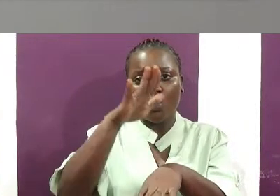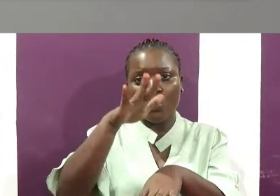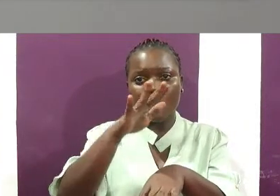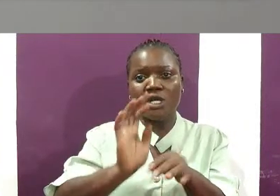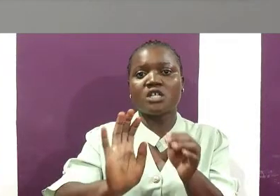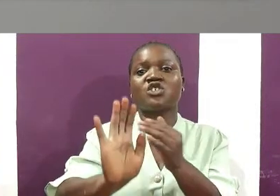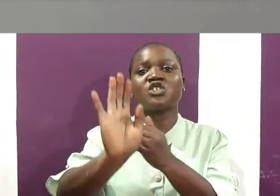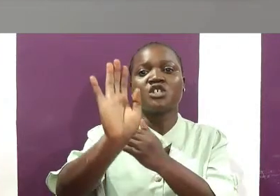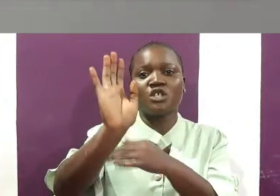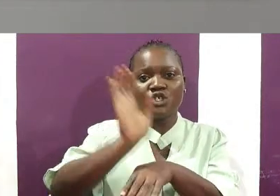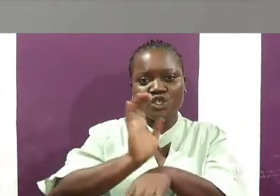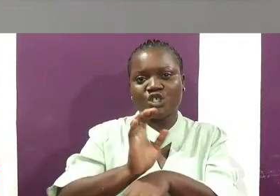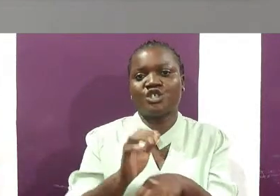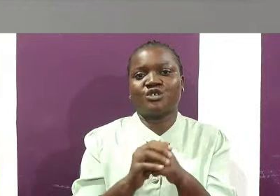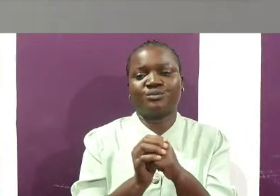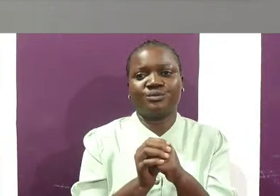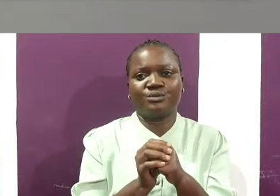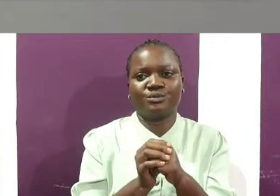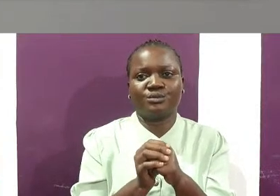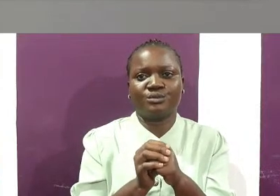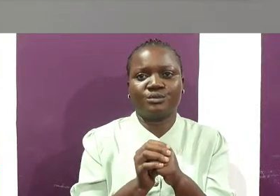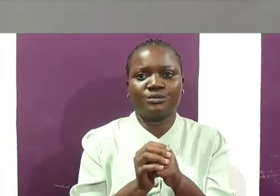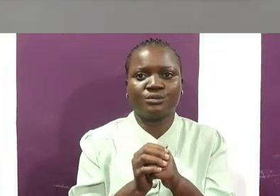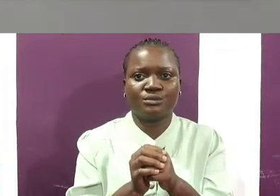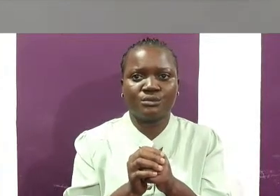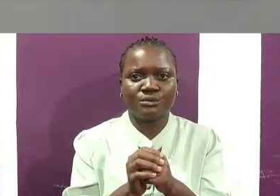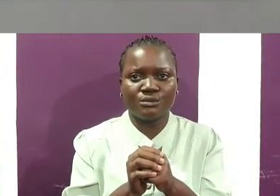It is estimated in America that there are, as of 2020,